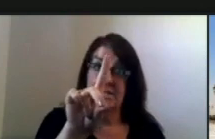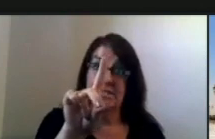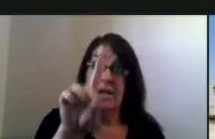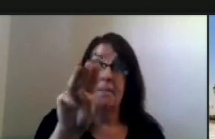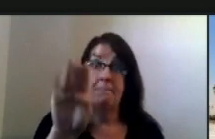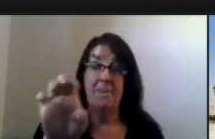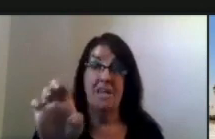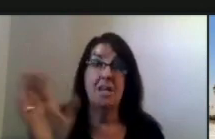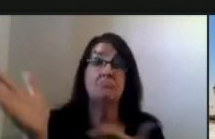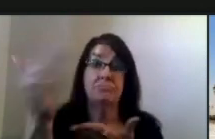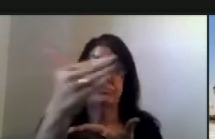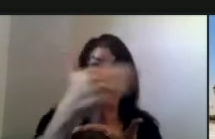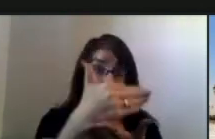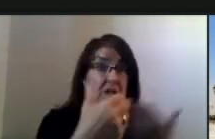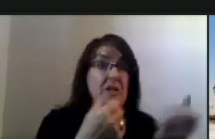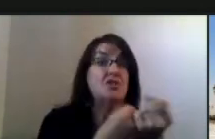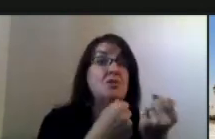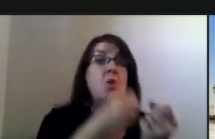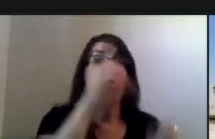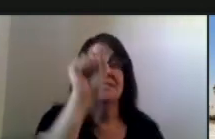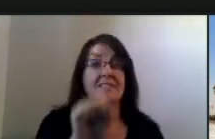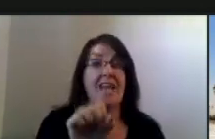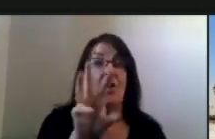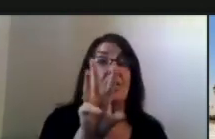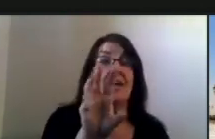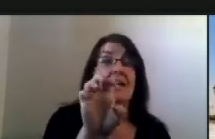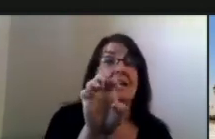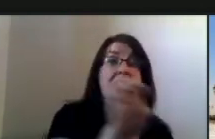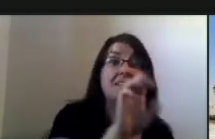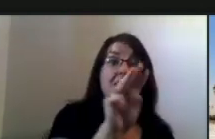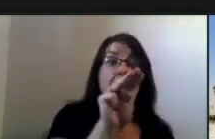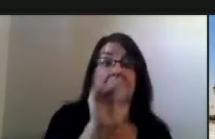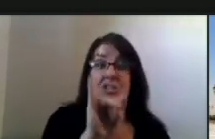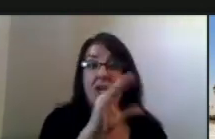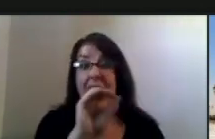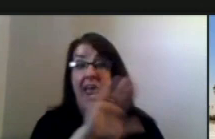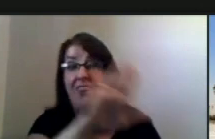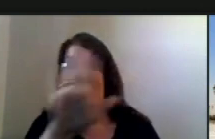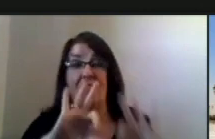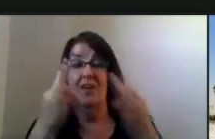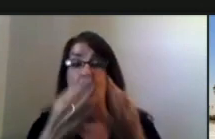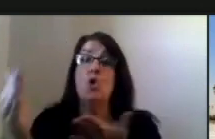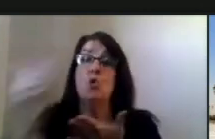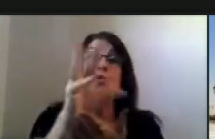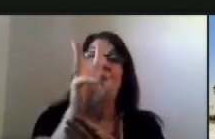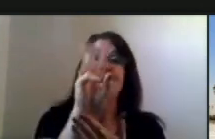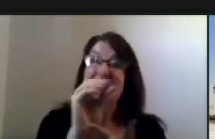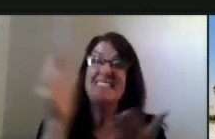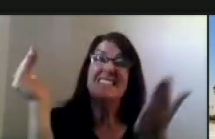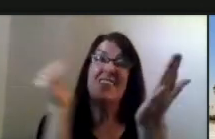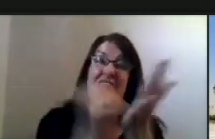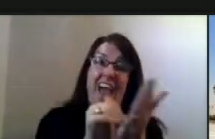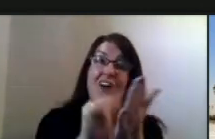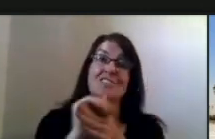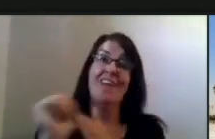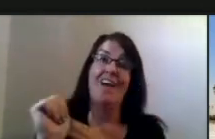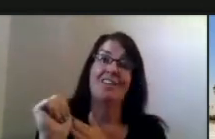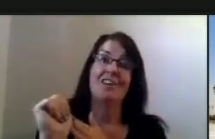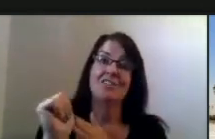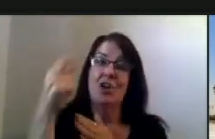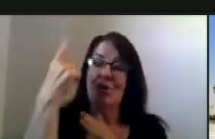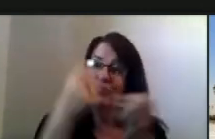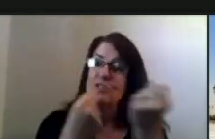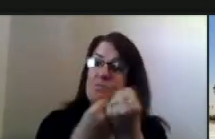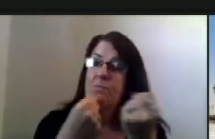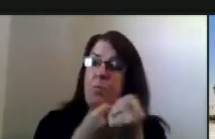fundraiser to support Southeast Michigan undocumented families. So we've raised almost $60,000 with the support